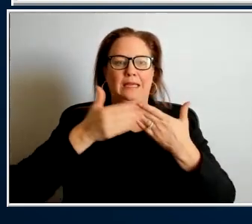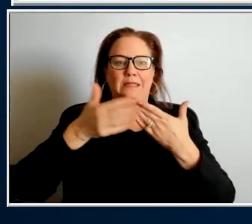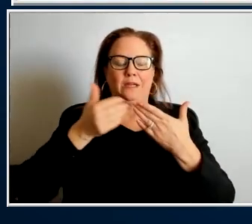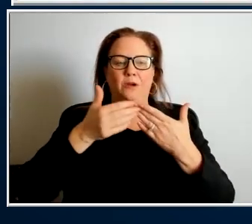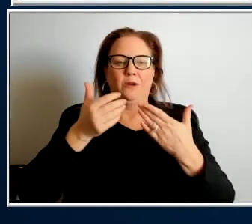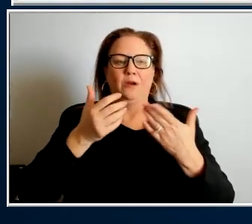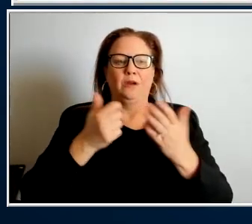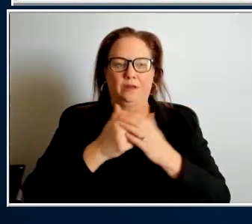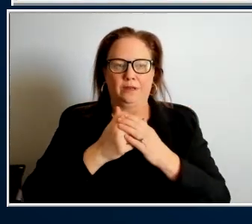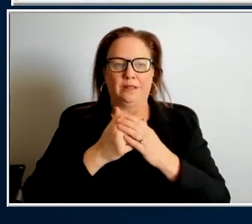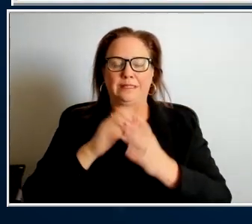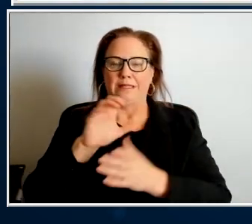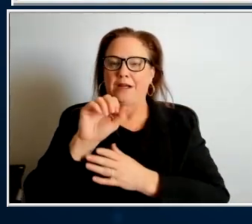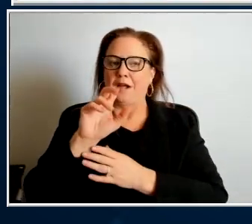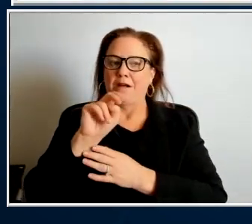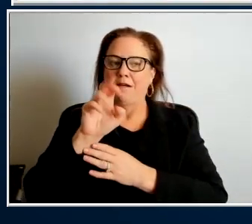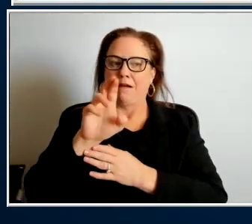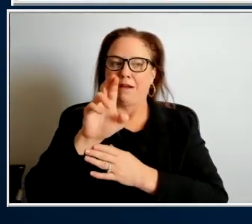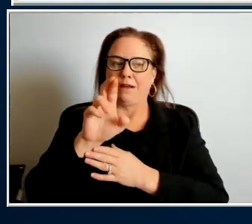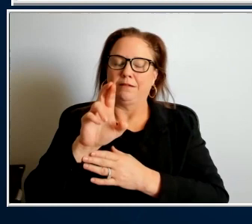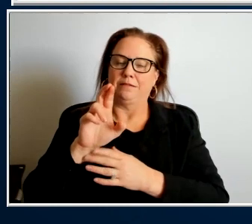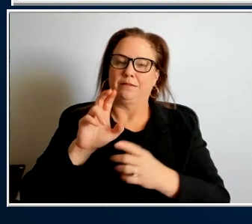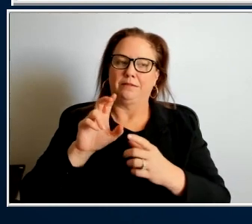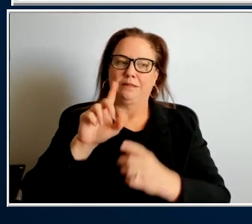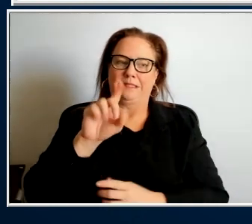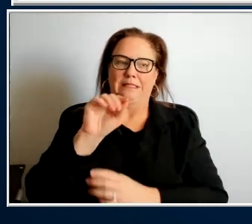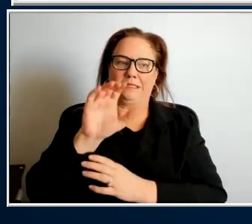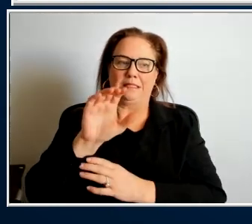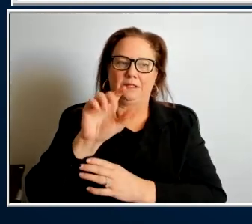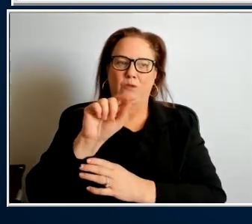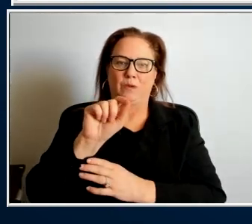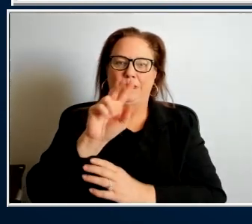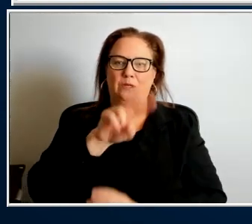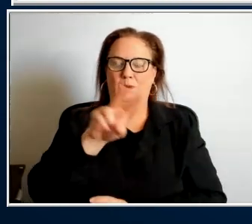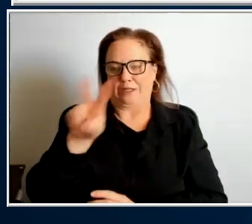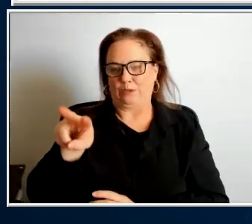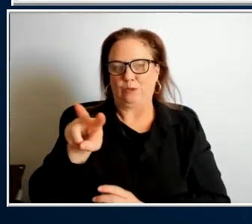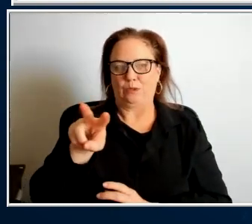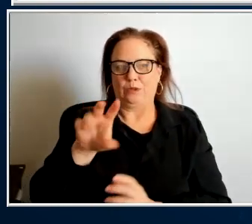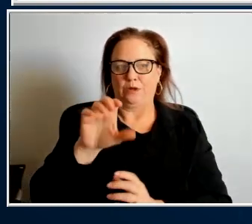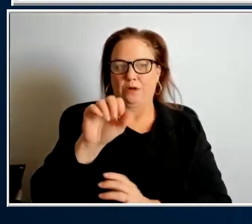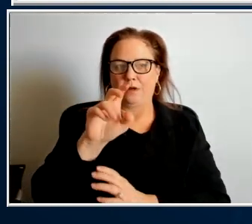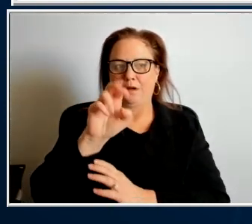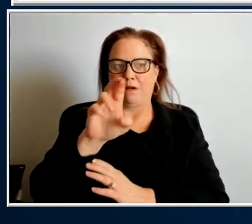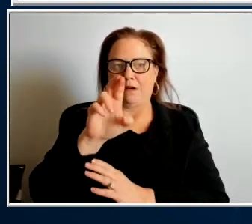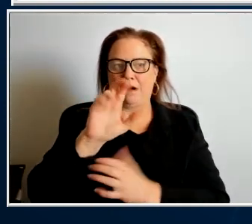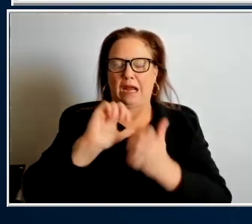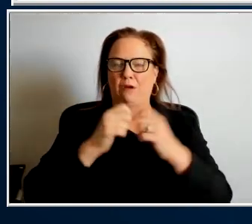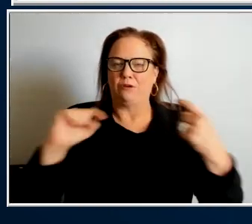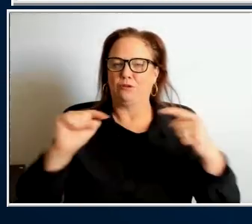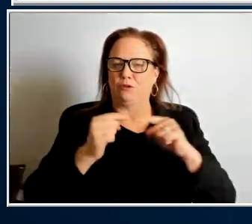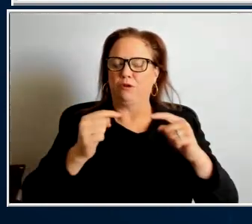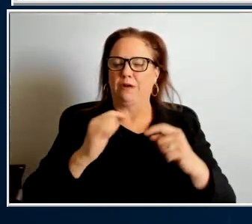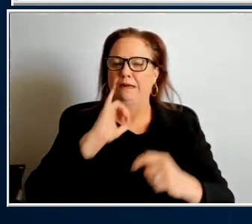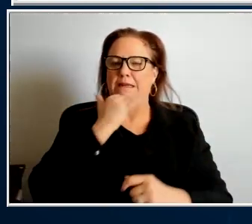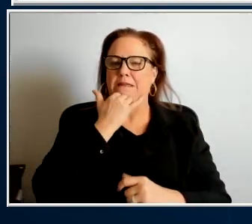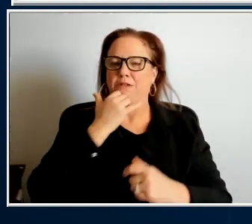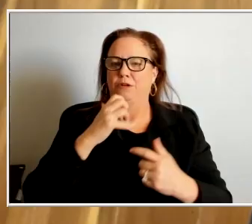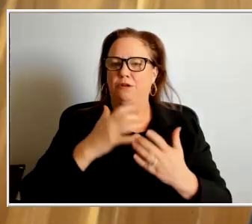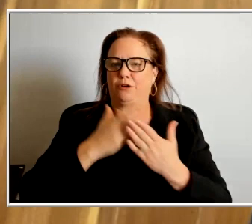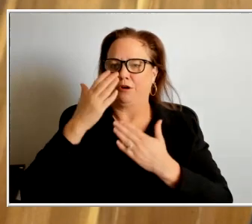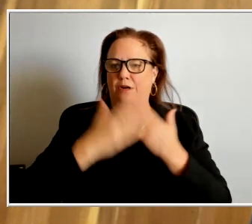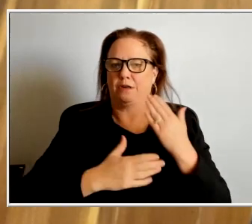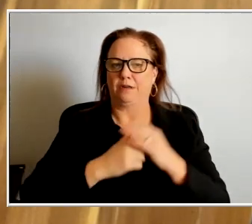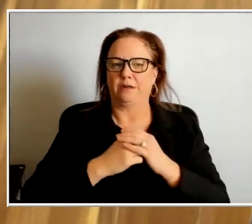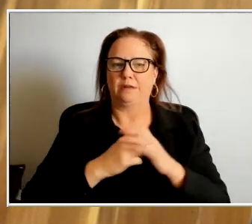let's start with Conor. Take us back to December 2022. Conor, how did you injure your hand? So